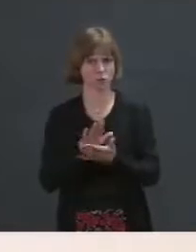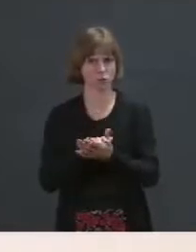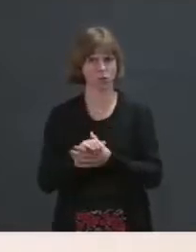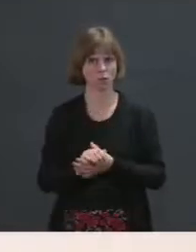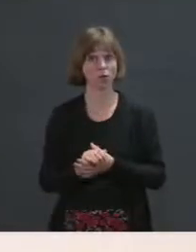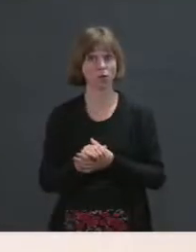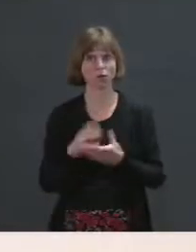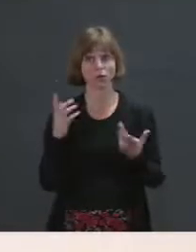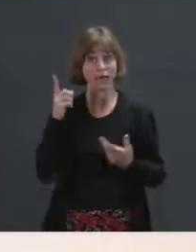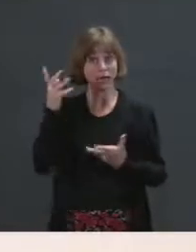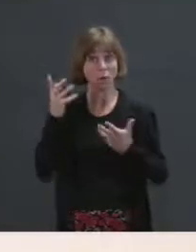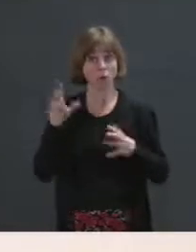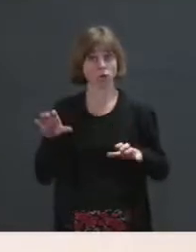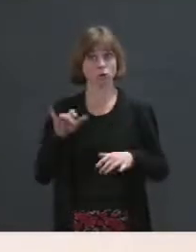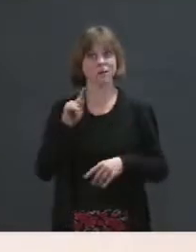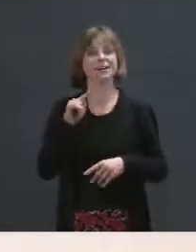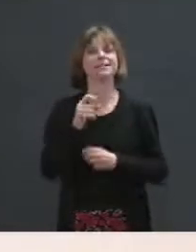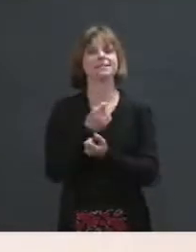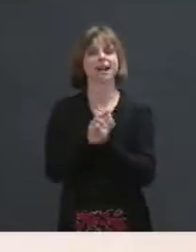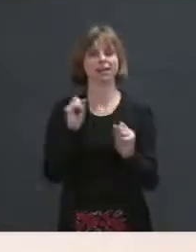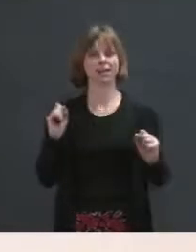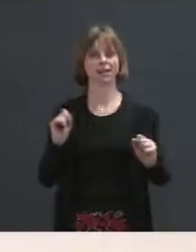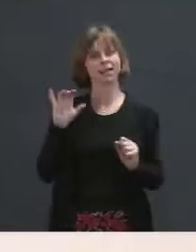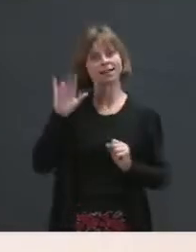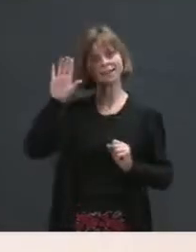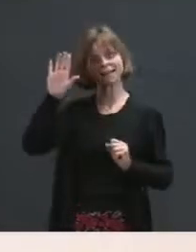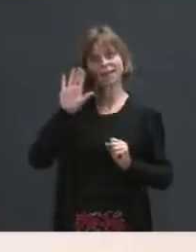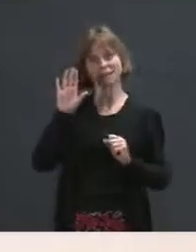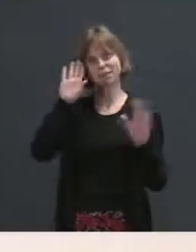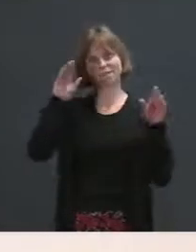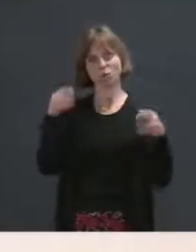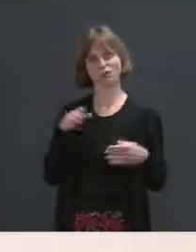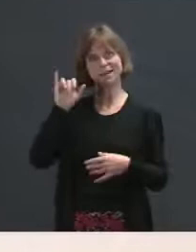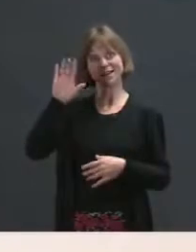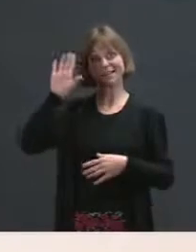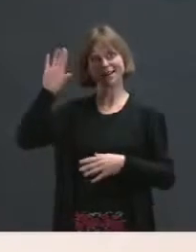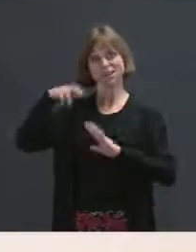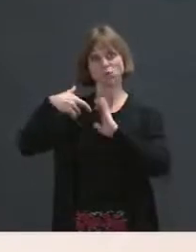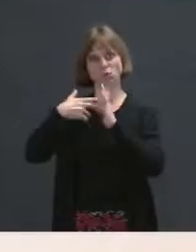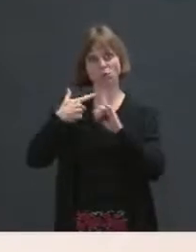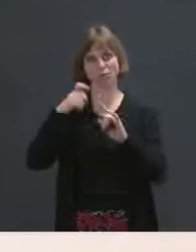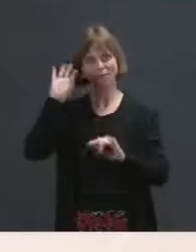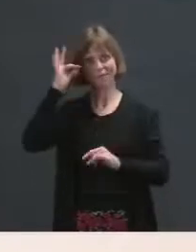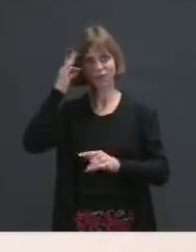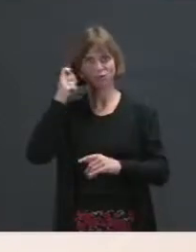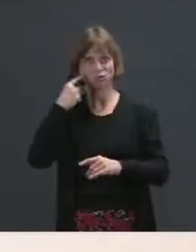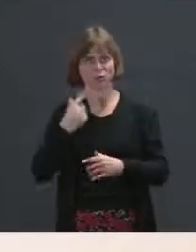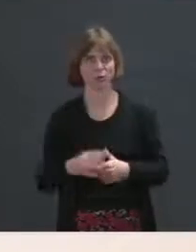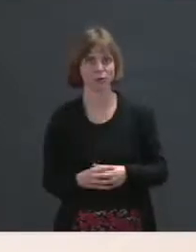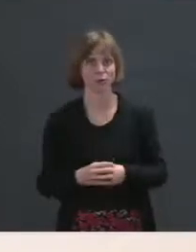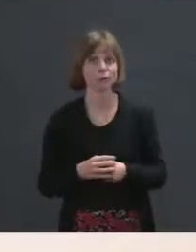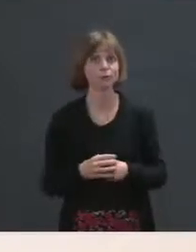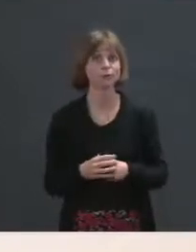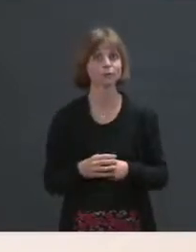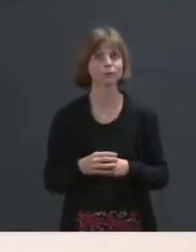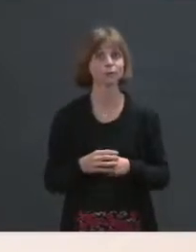wants to do that safely. And that's what his focus is on, and that's the role he can play from the federal government. Go ahead,